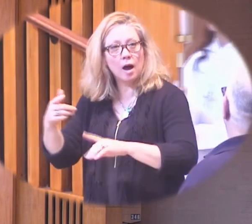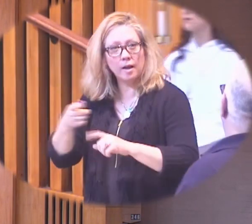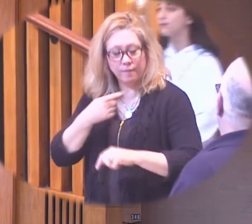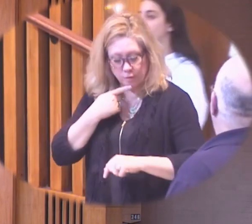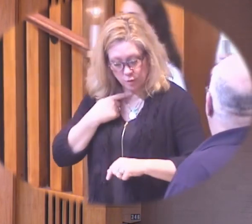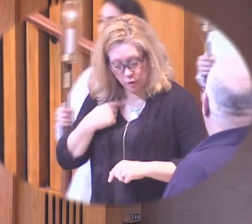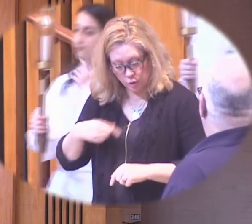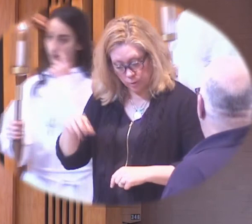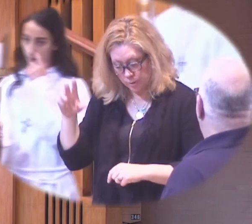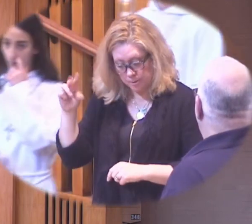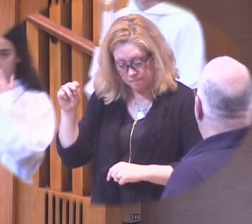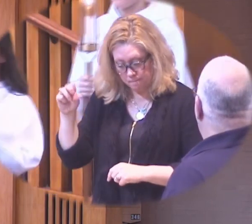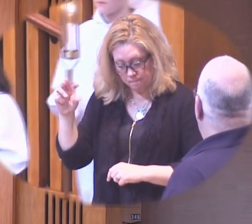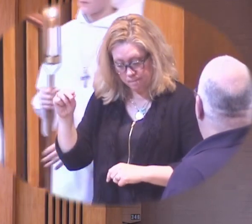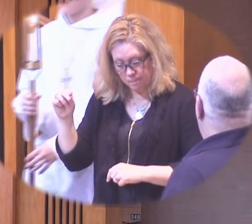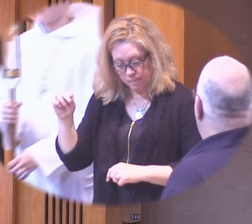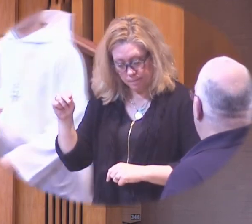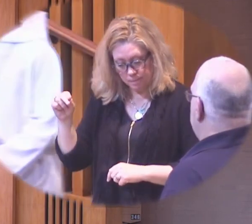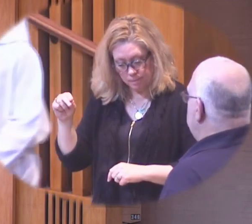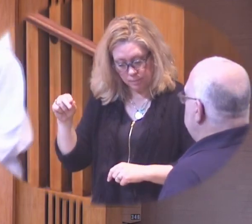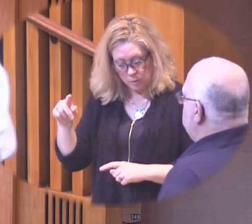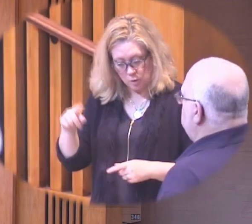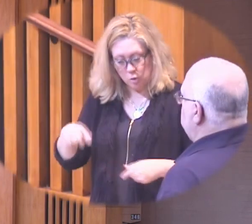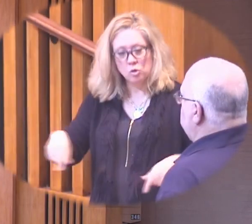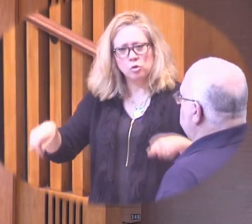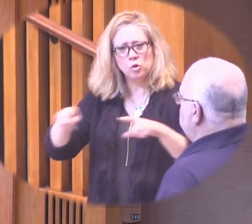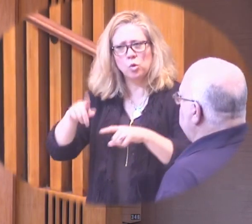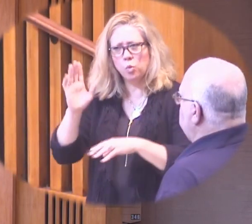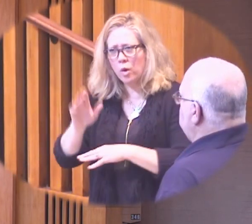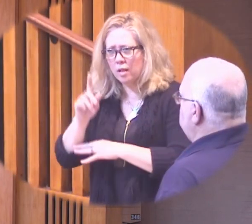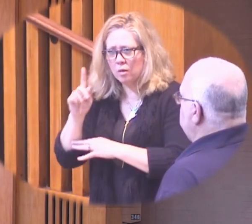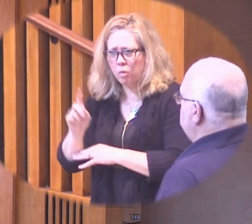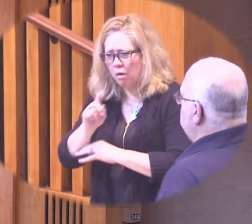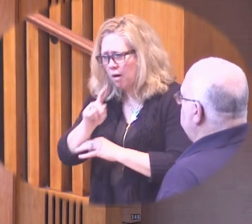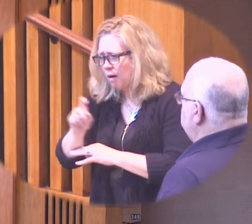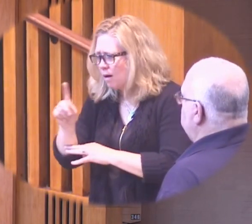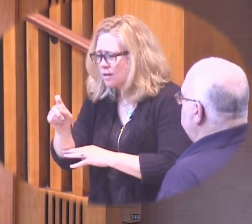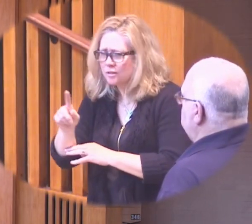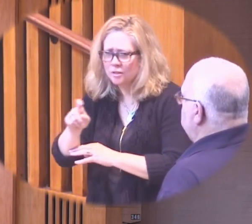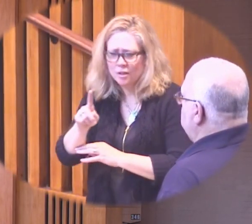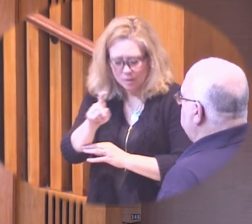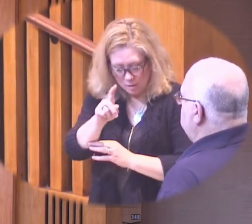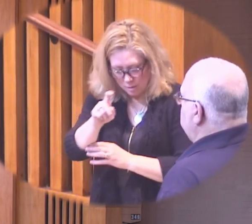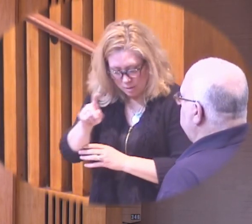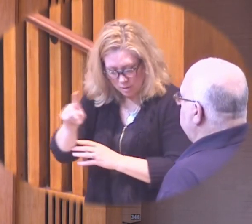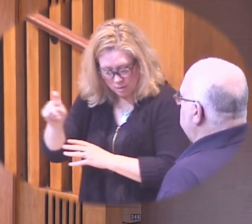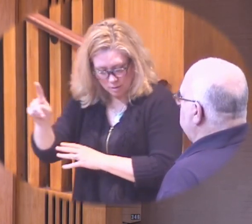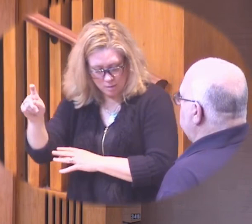die of thirst. You shall wander far.